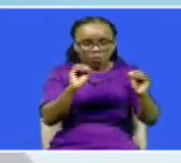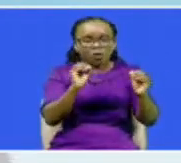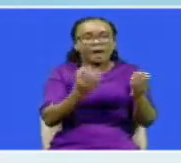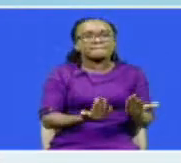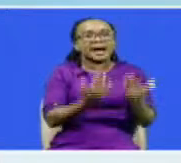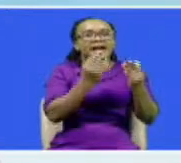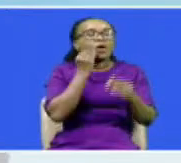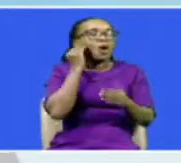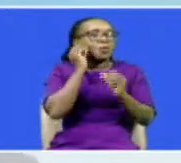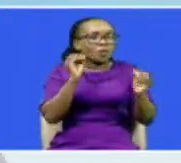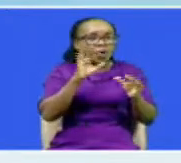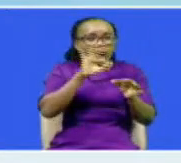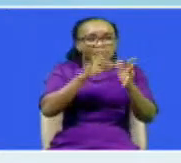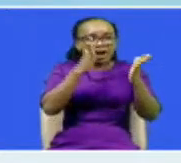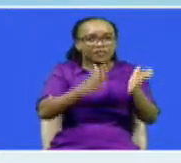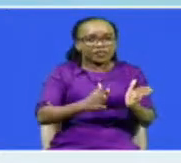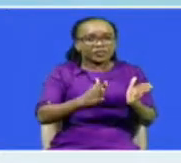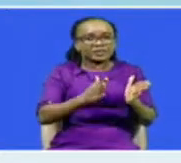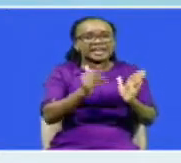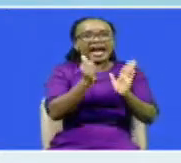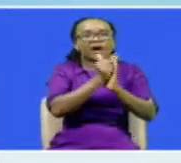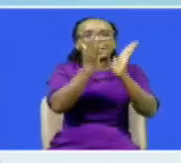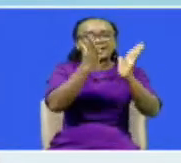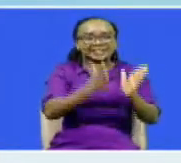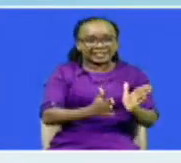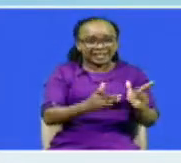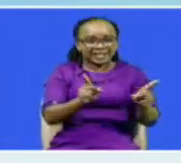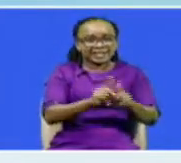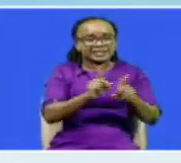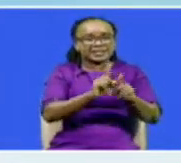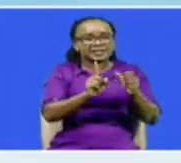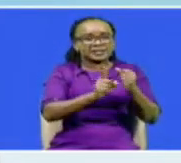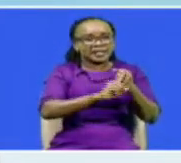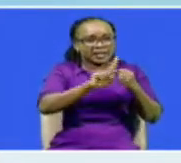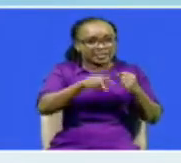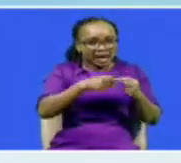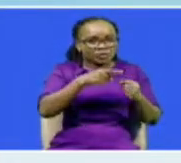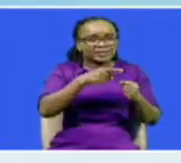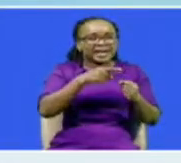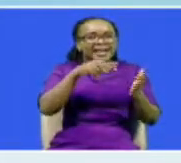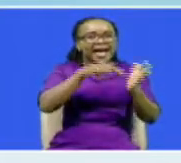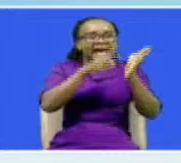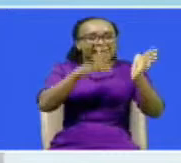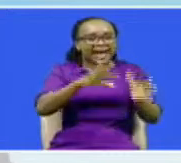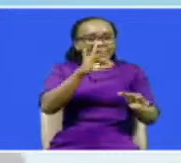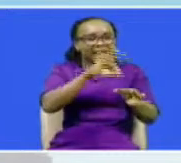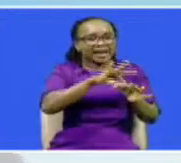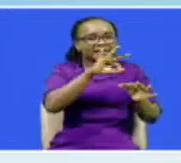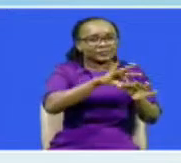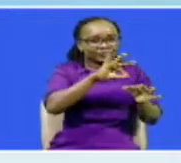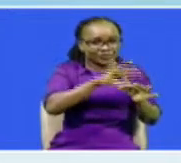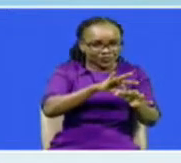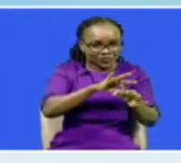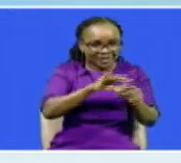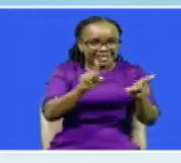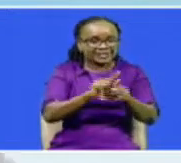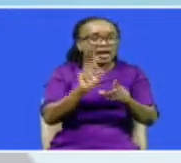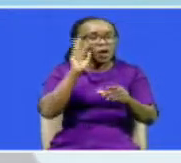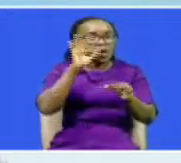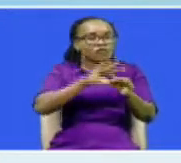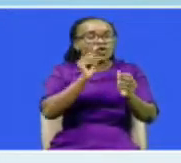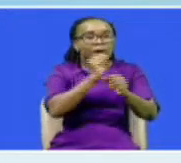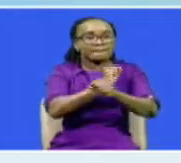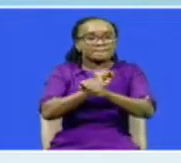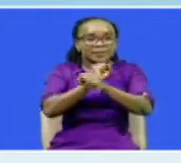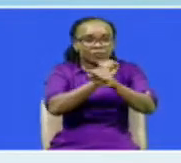So our voters, we have agents across the 46,229 polling stations across the country. Your vote will be protected.